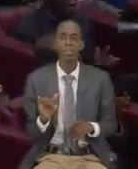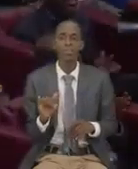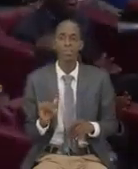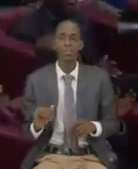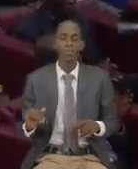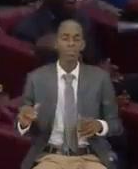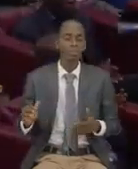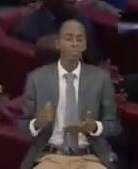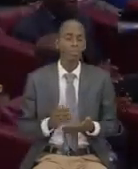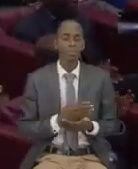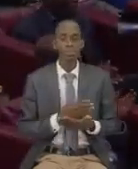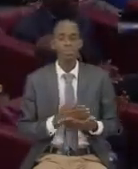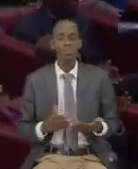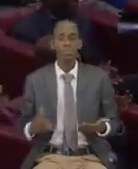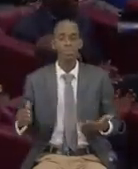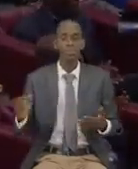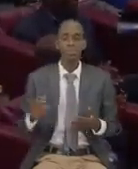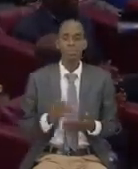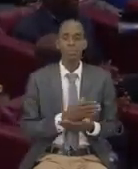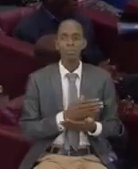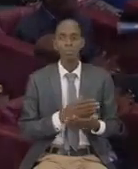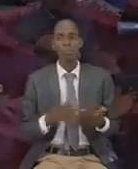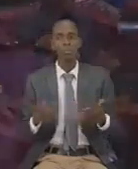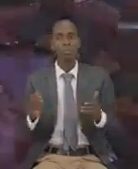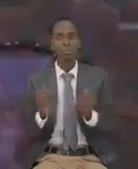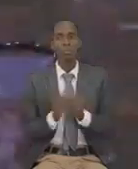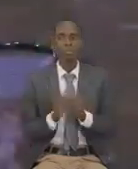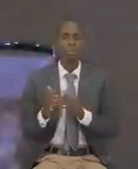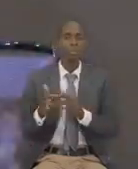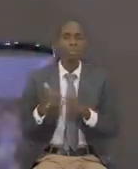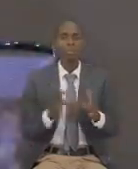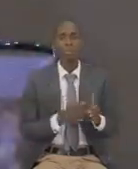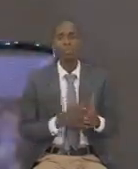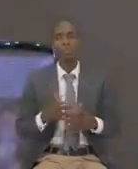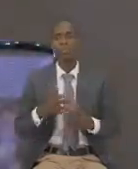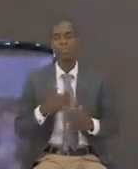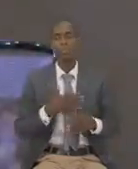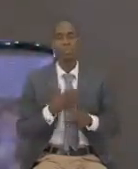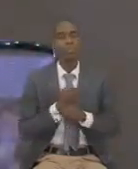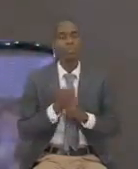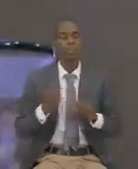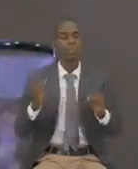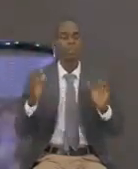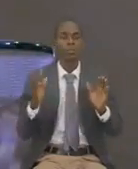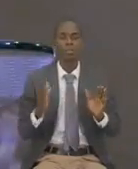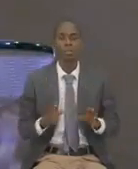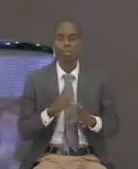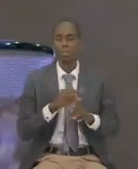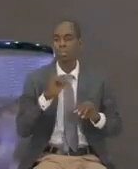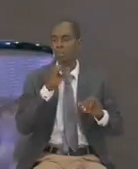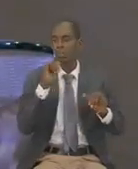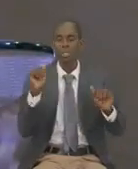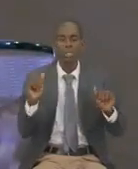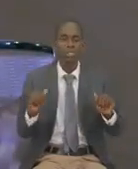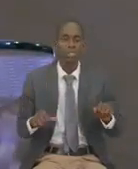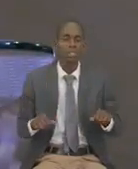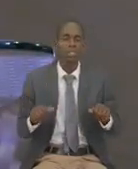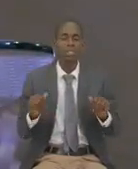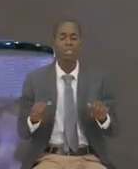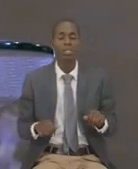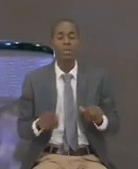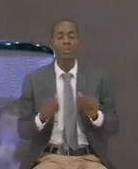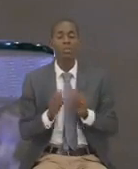No impossibility with Jesus, my Savior. No